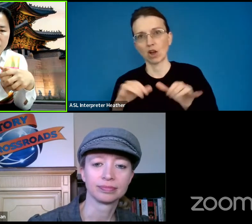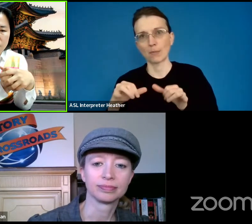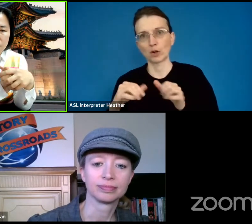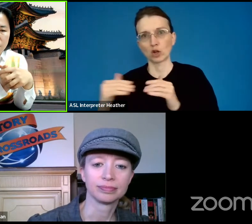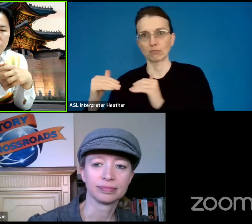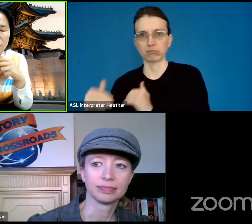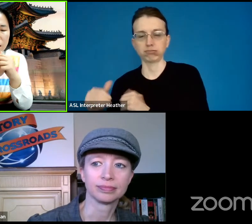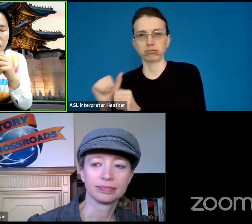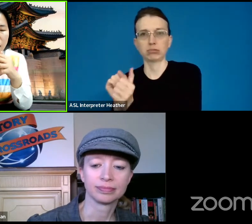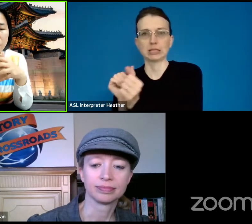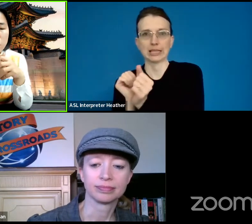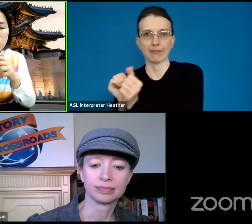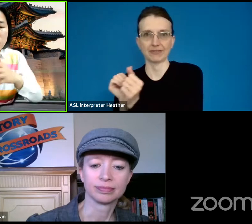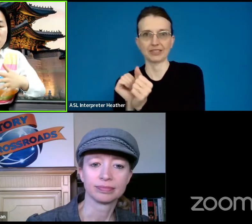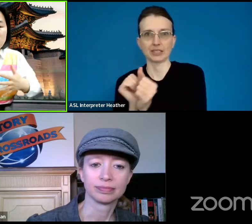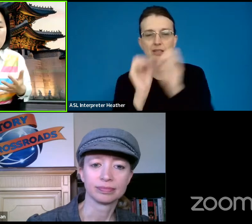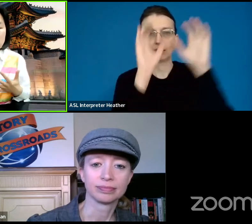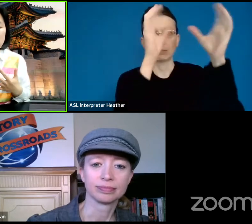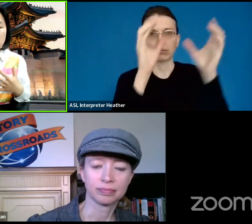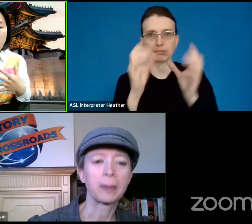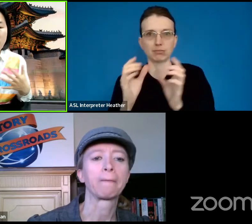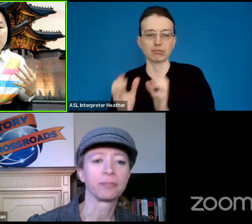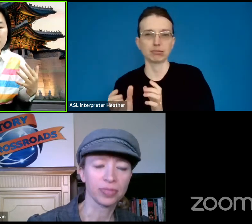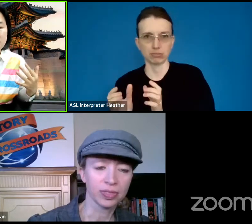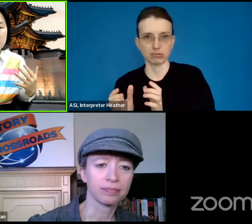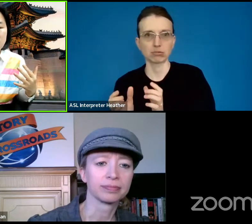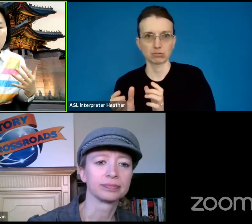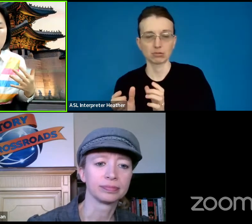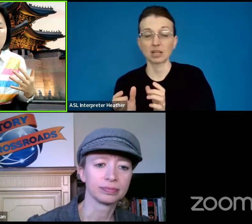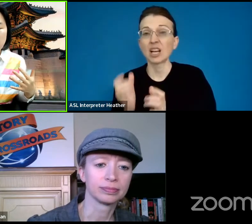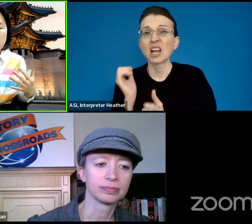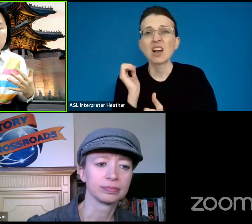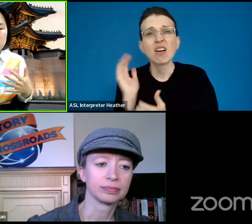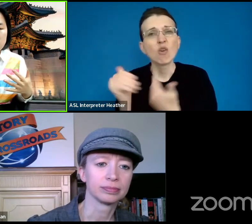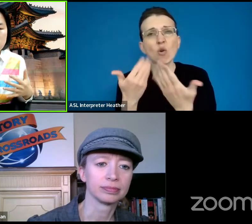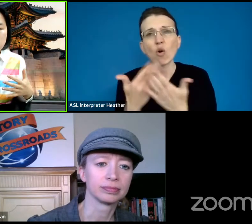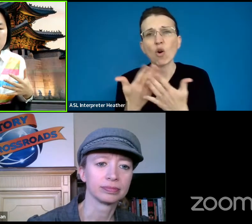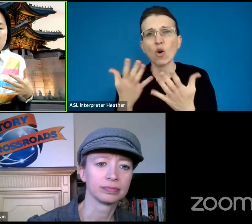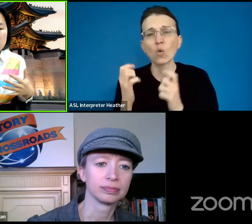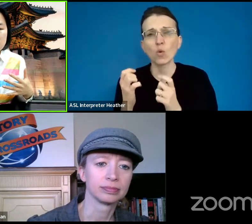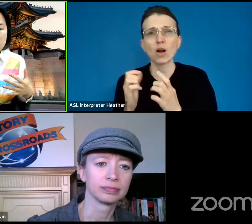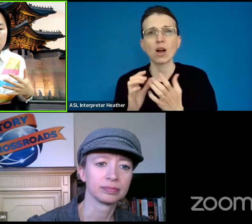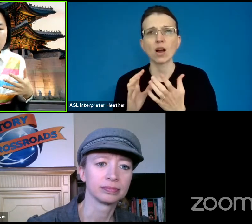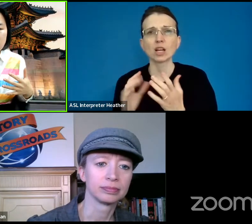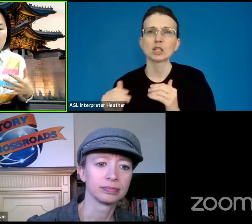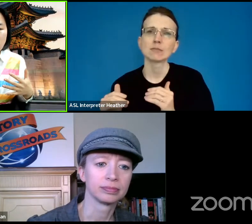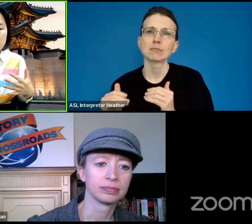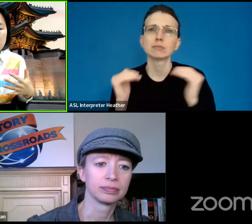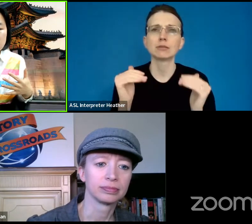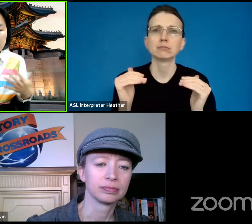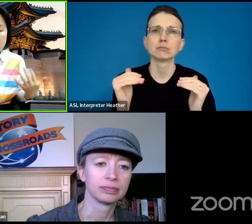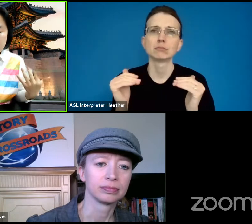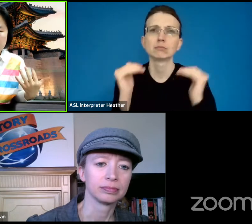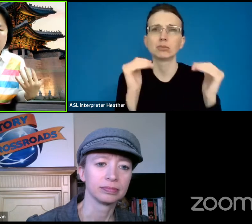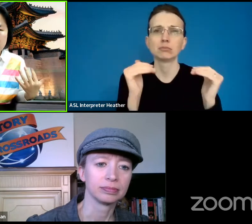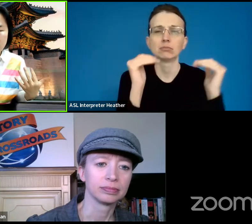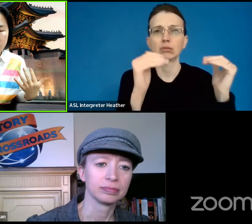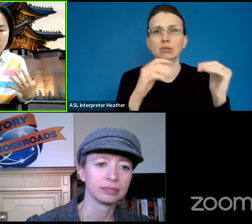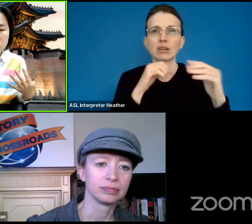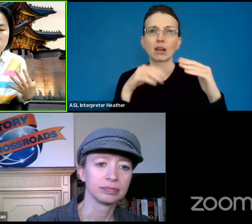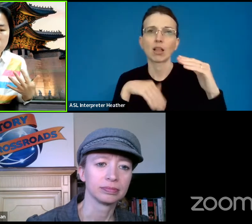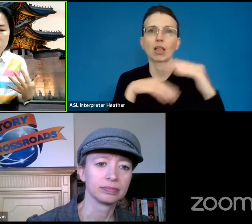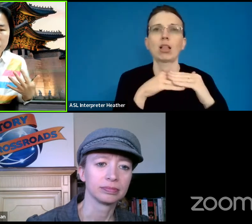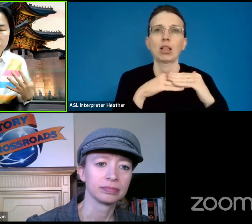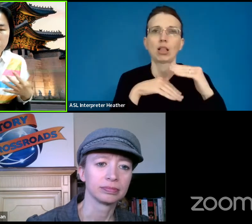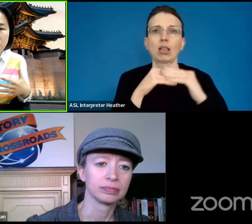slaves. Everyone wanted to rise above the constraints of their status